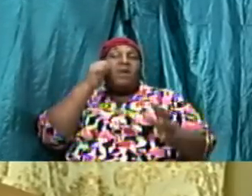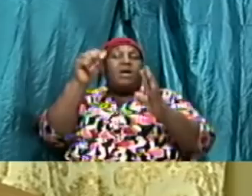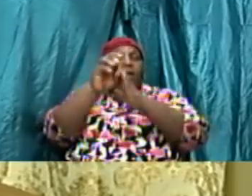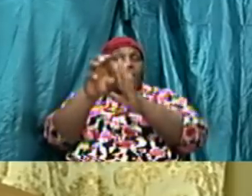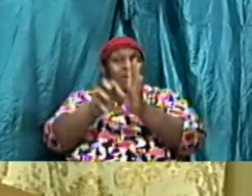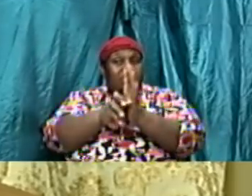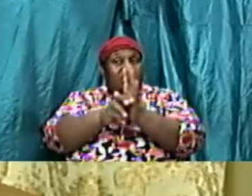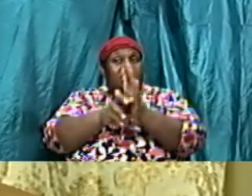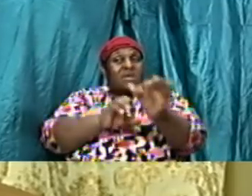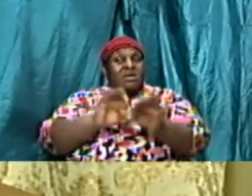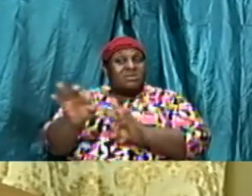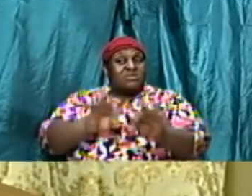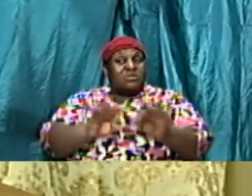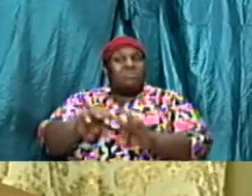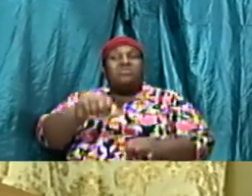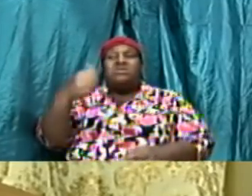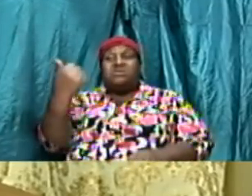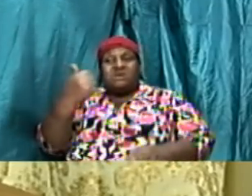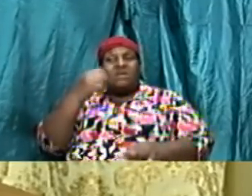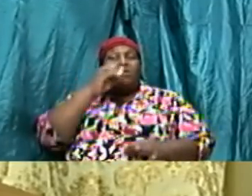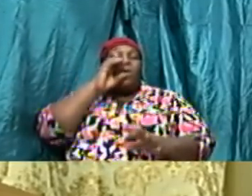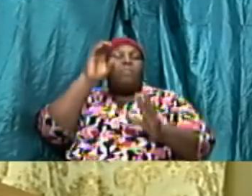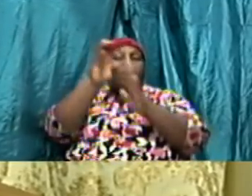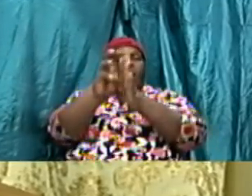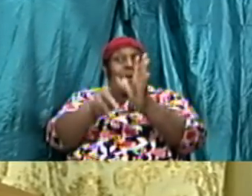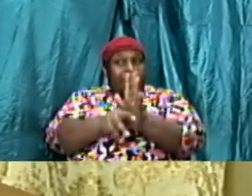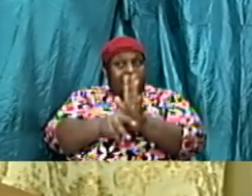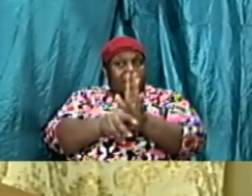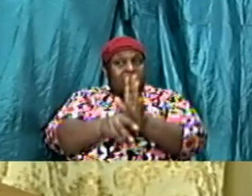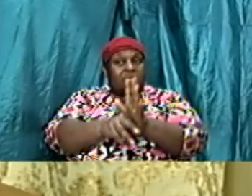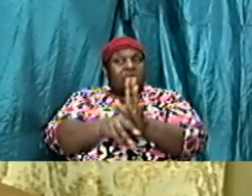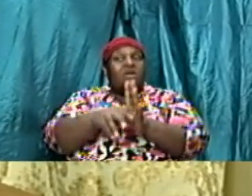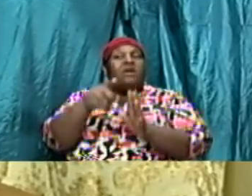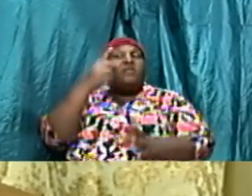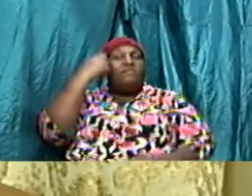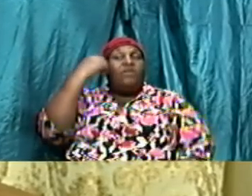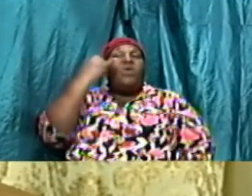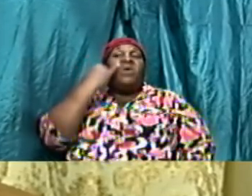Ten Commandments for Israel. So for example, God will say,